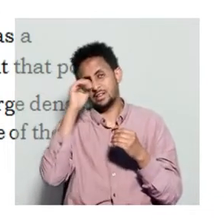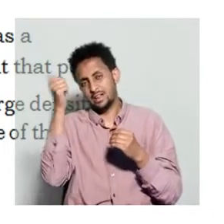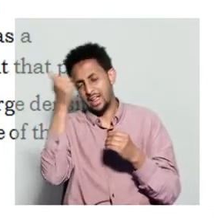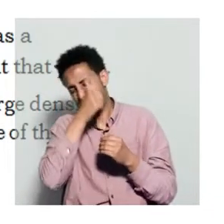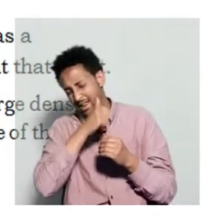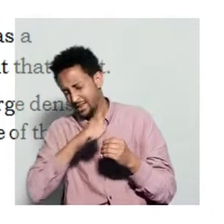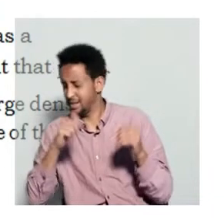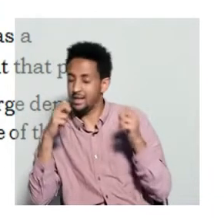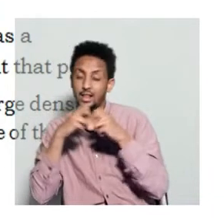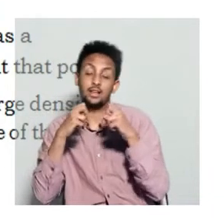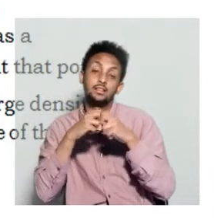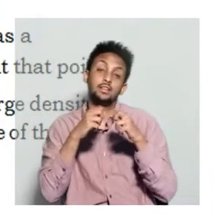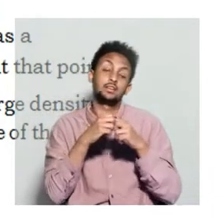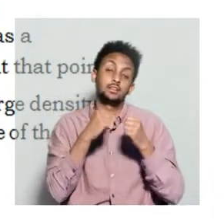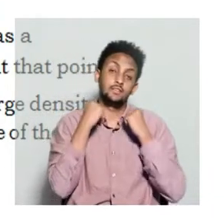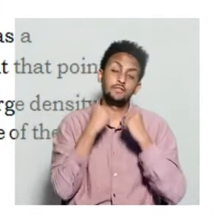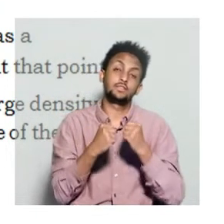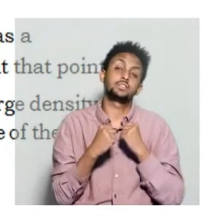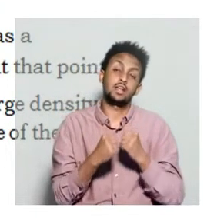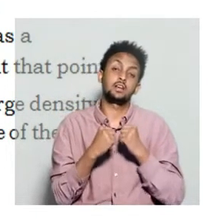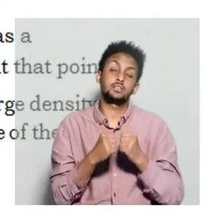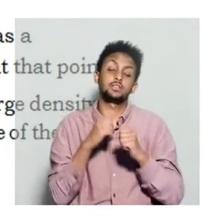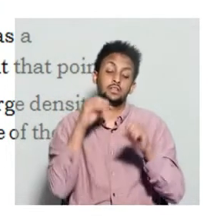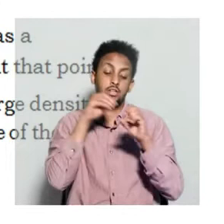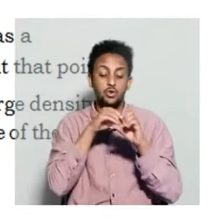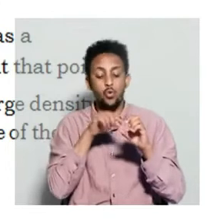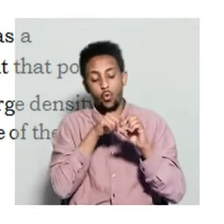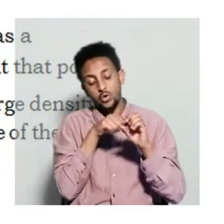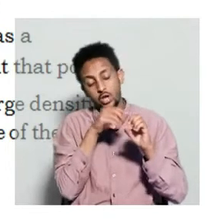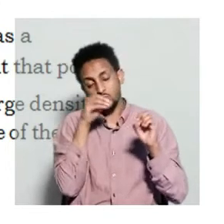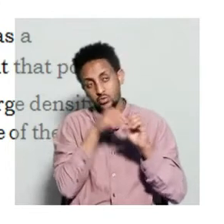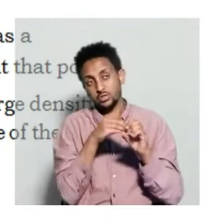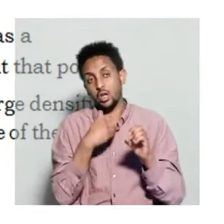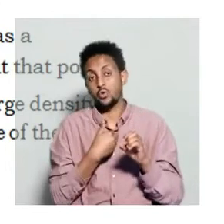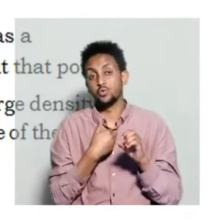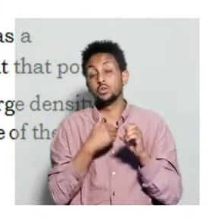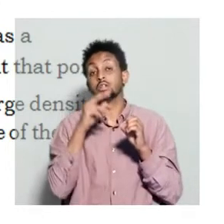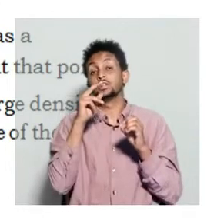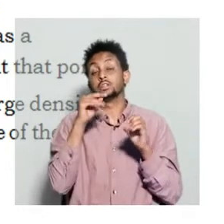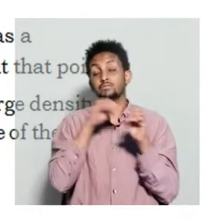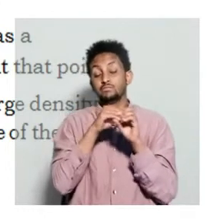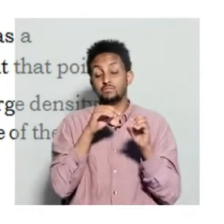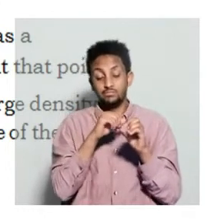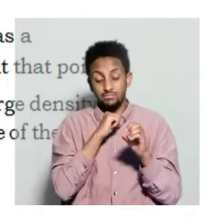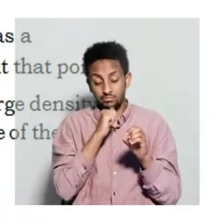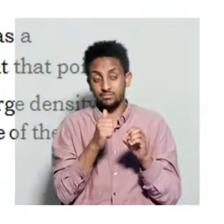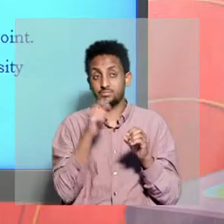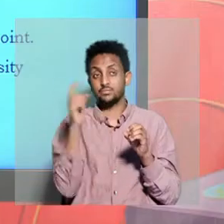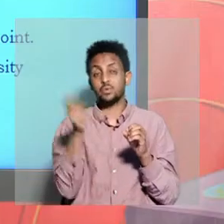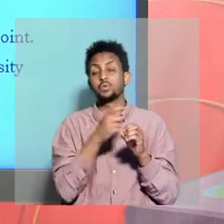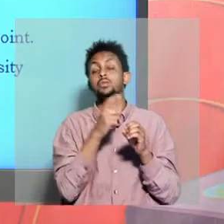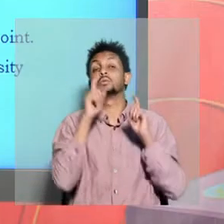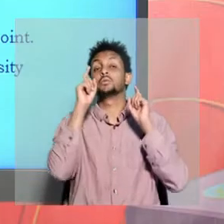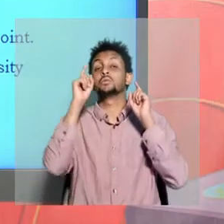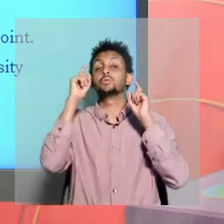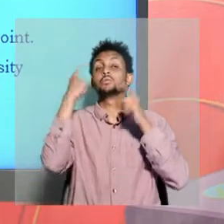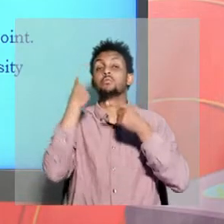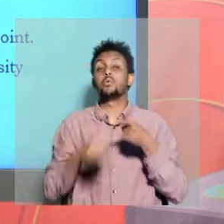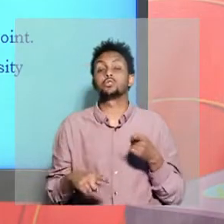any electric field strings in the conductor. If it is non-conducting material, it's possible you can